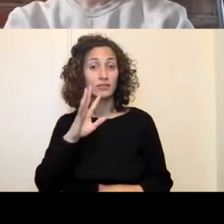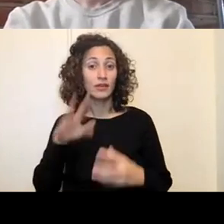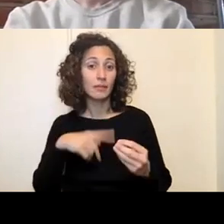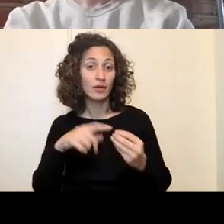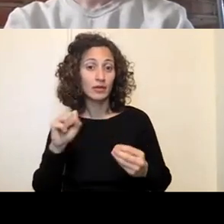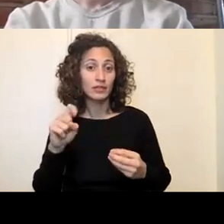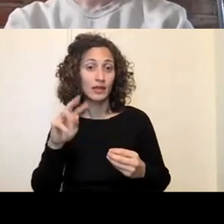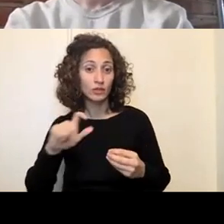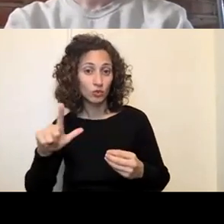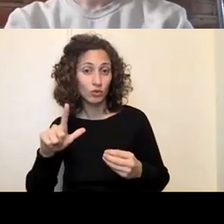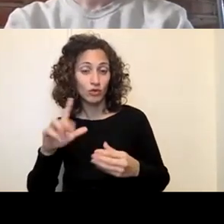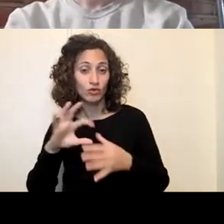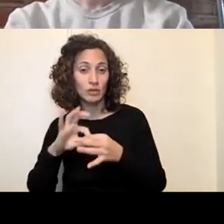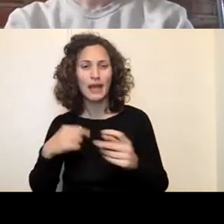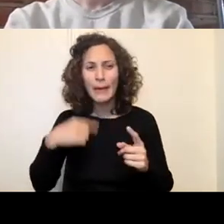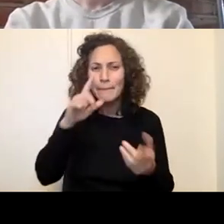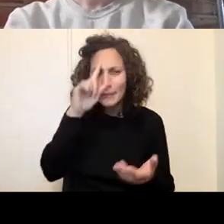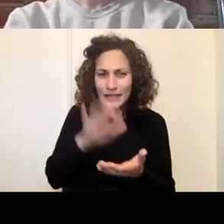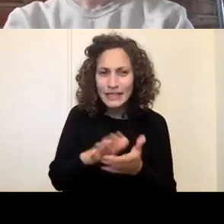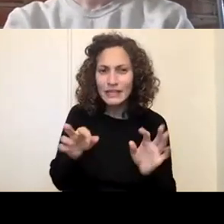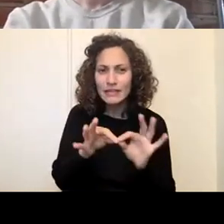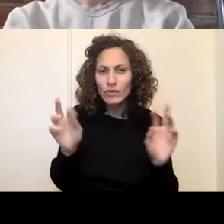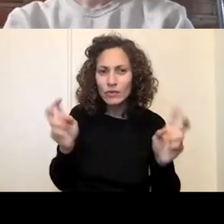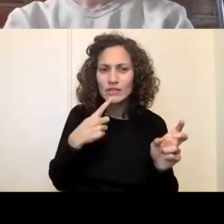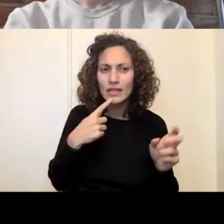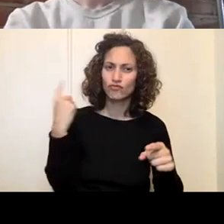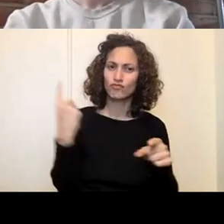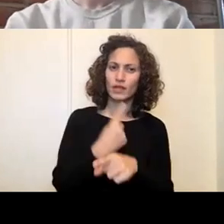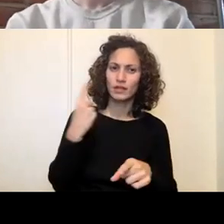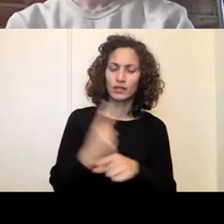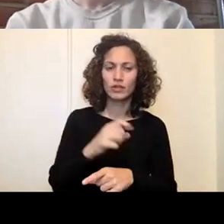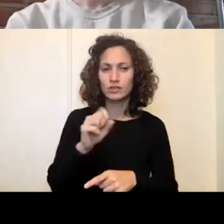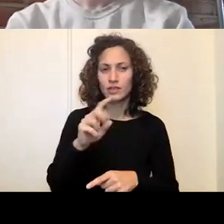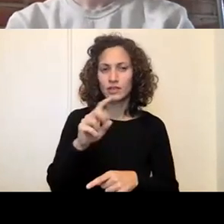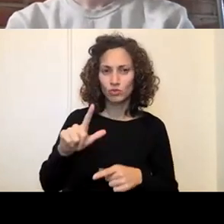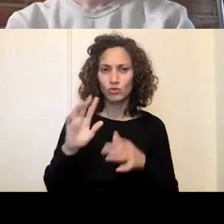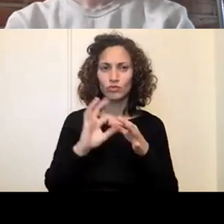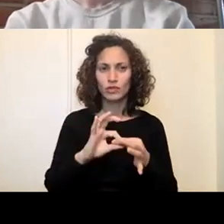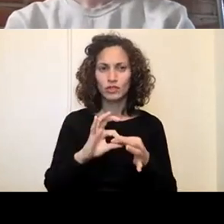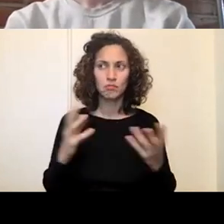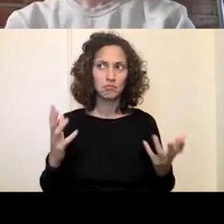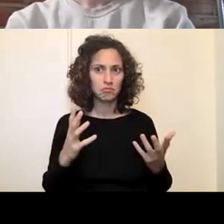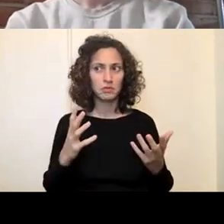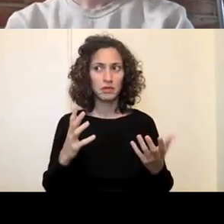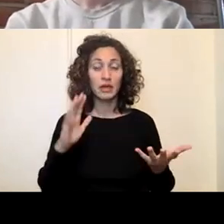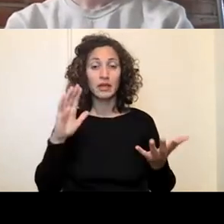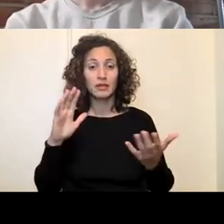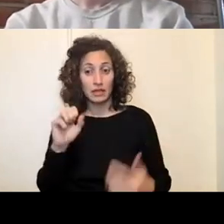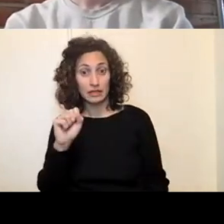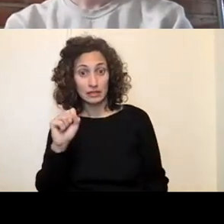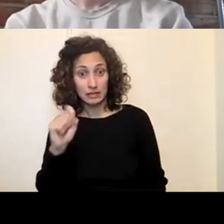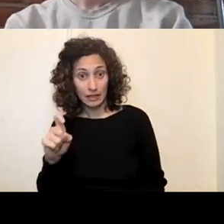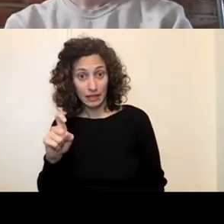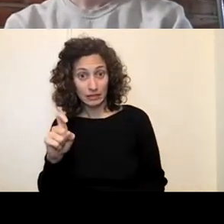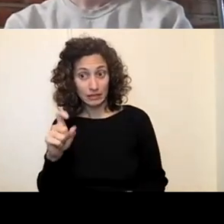a regular sexual relationship. The thing is, a regular sex life and a sexual relationship can mean very different things